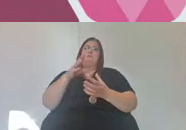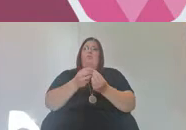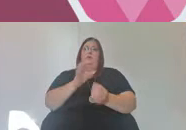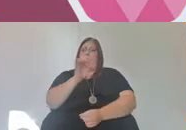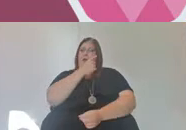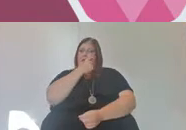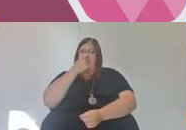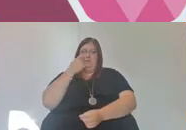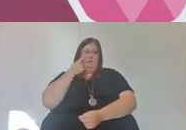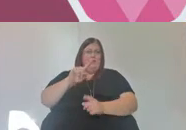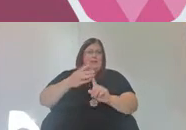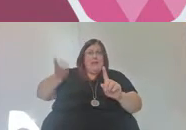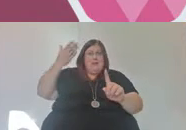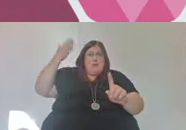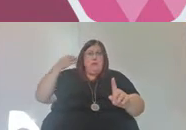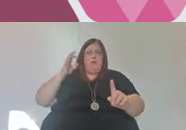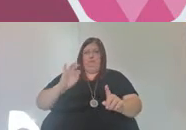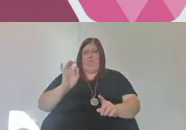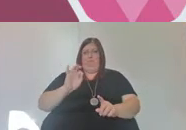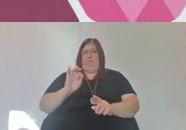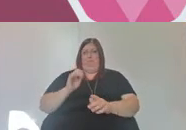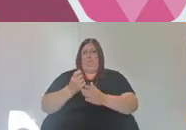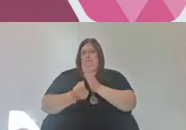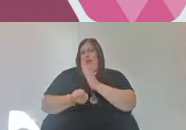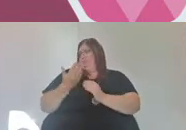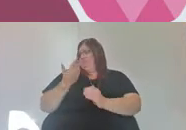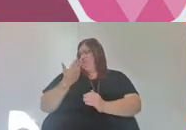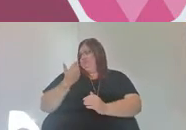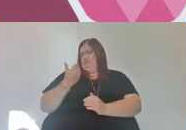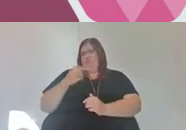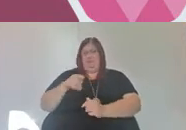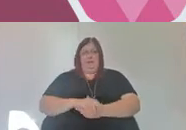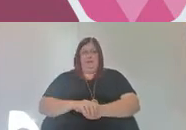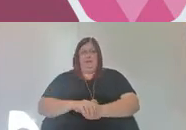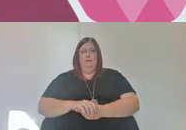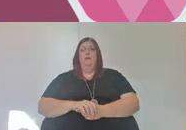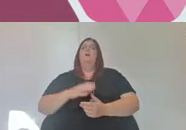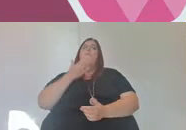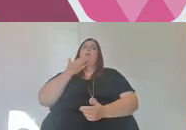not historical. That actually happened under this CCG's watch. Thank you,